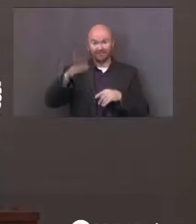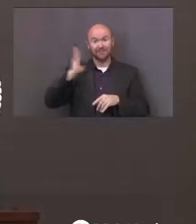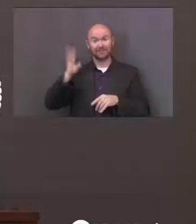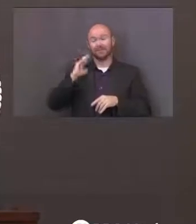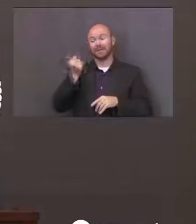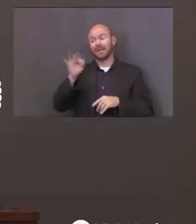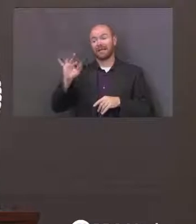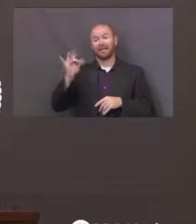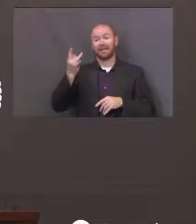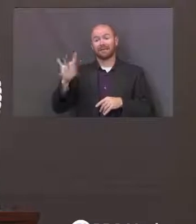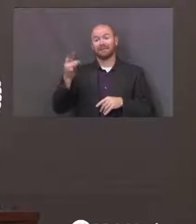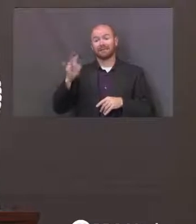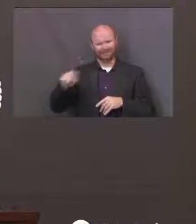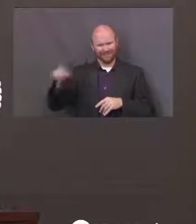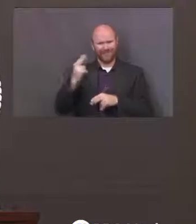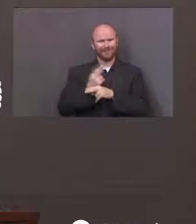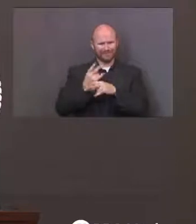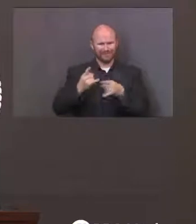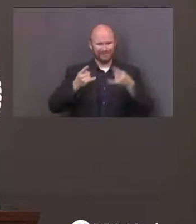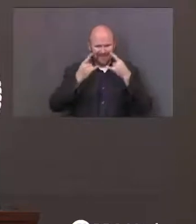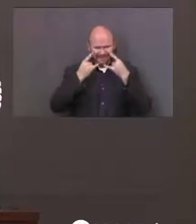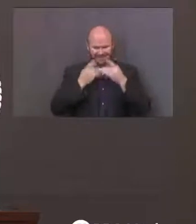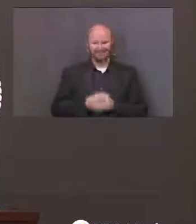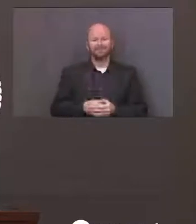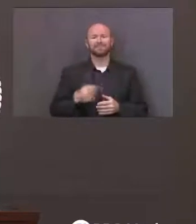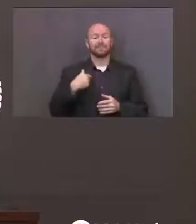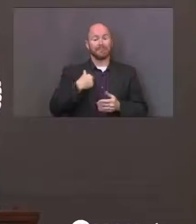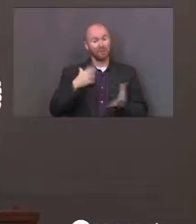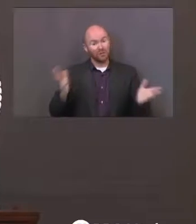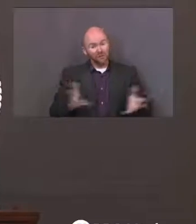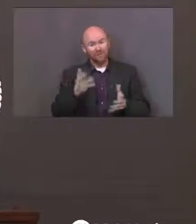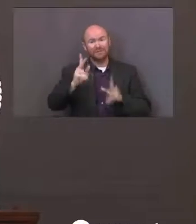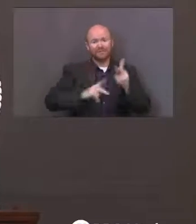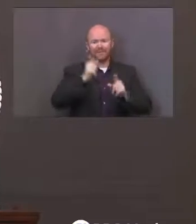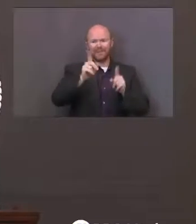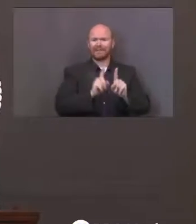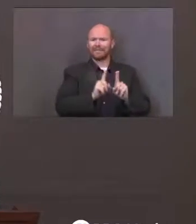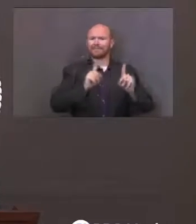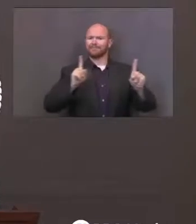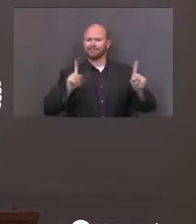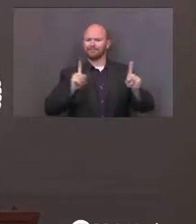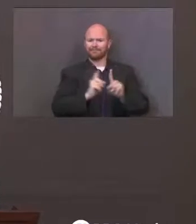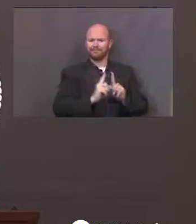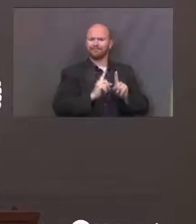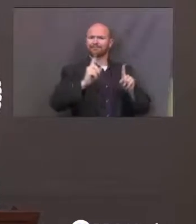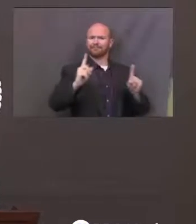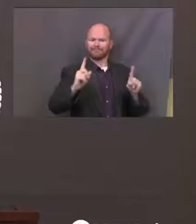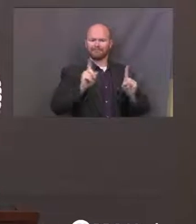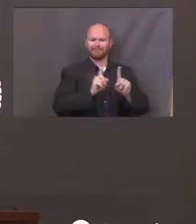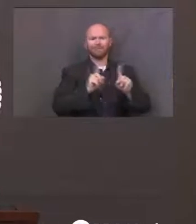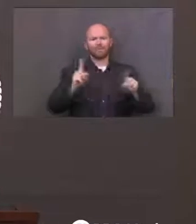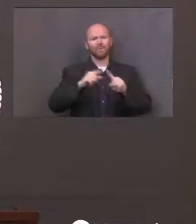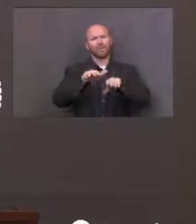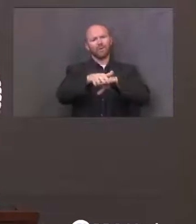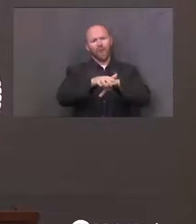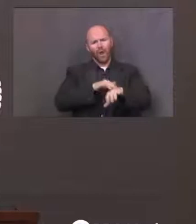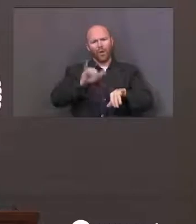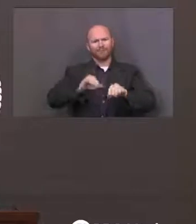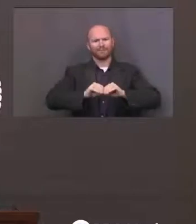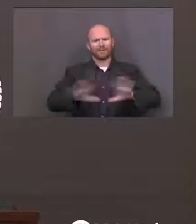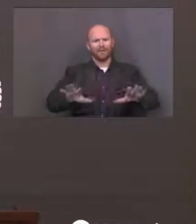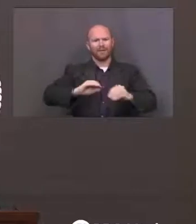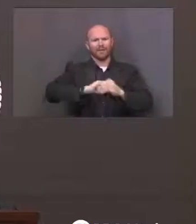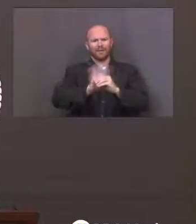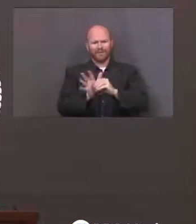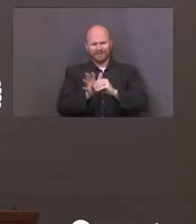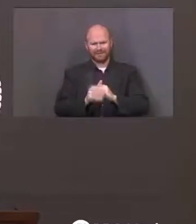flu days. We've encouraged people to have social distancing, physical distancing one from another, so we slow the spread of the virus.